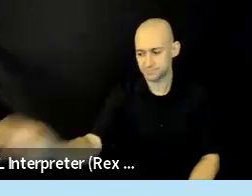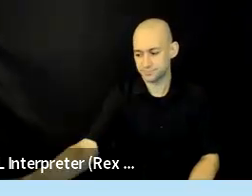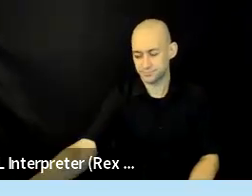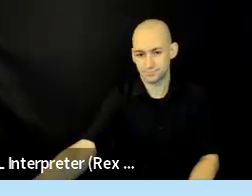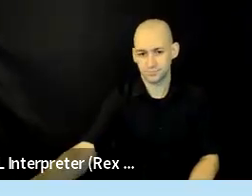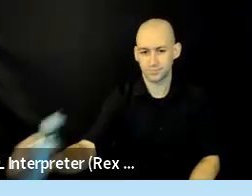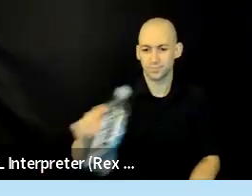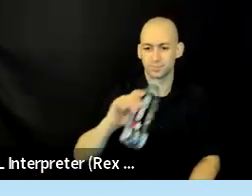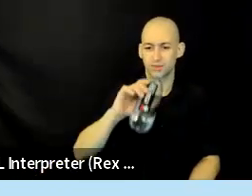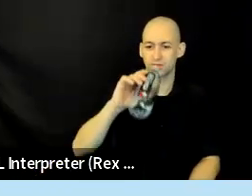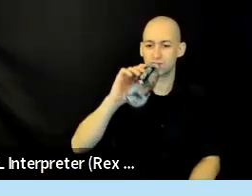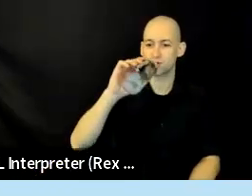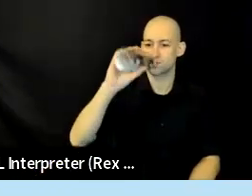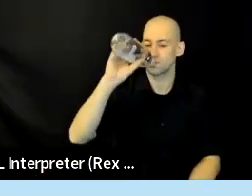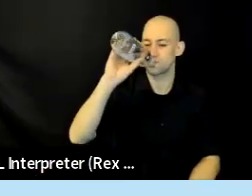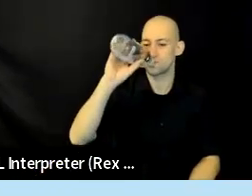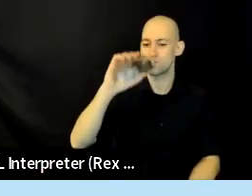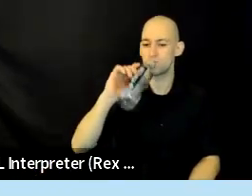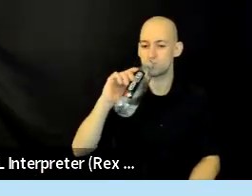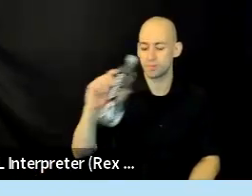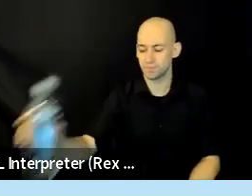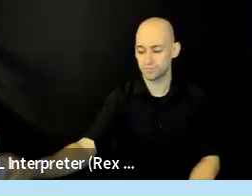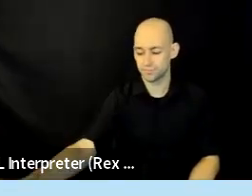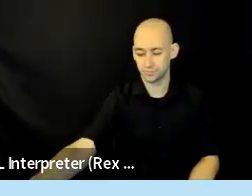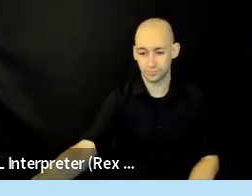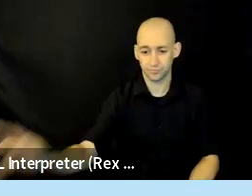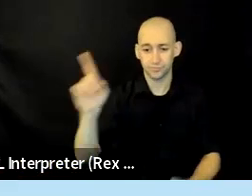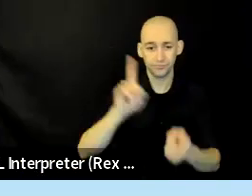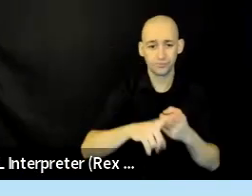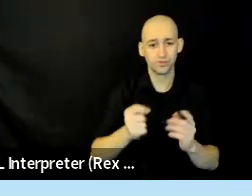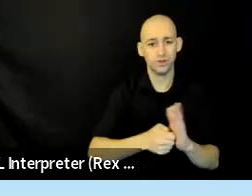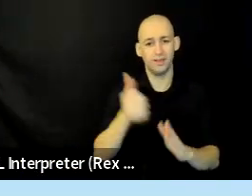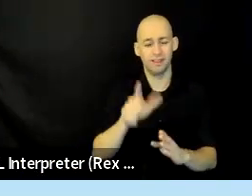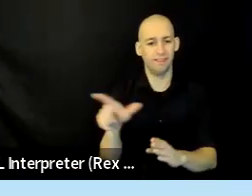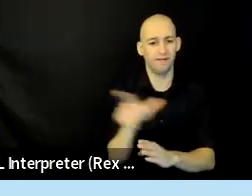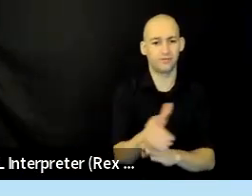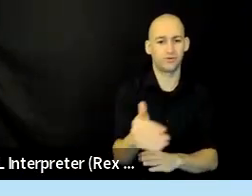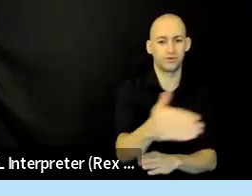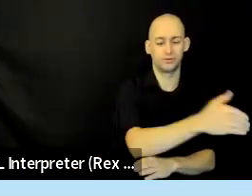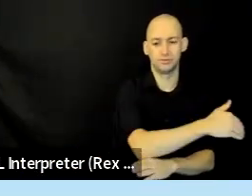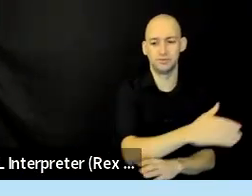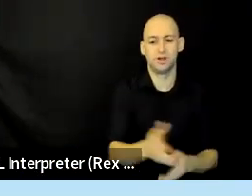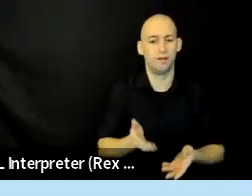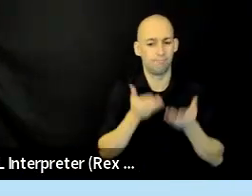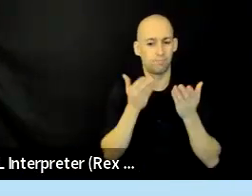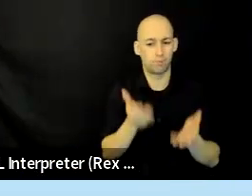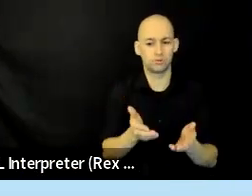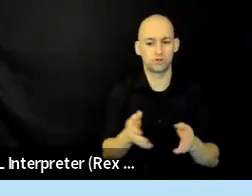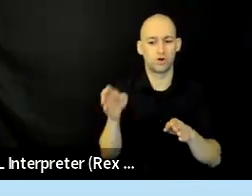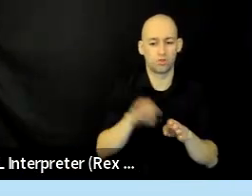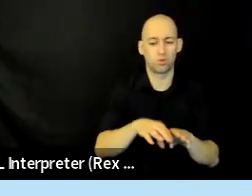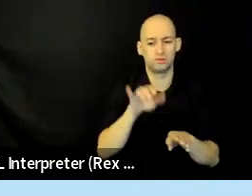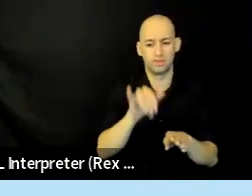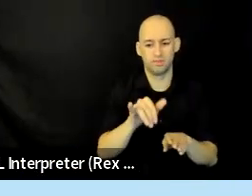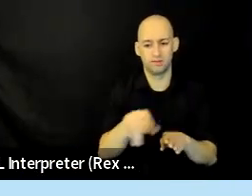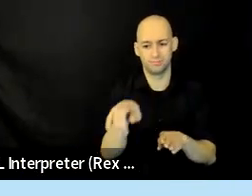To eliminate left turn movements that are causing collisions, the project proposes to close at-grade median opening at